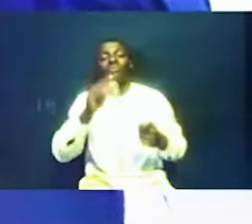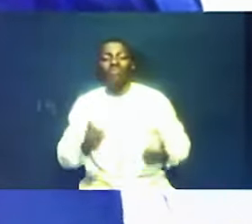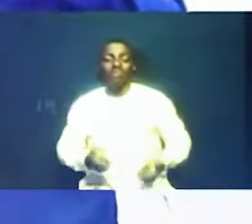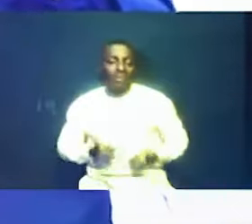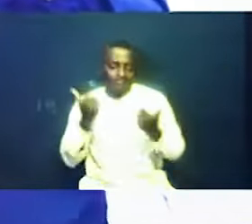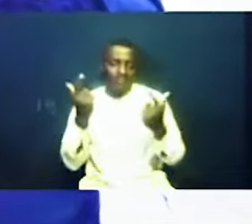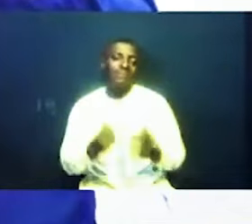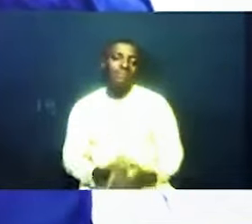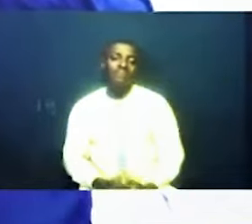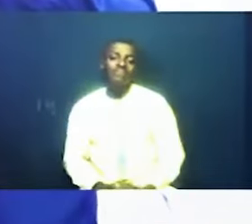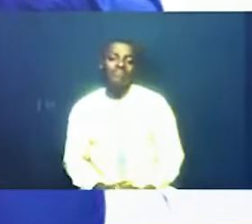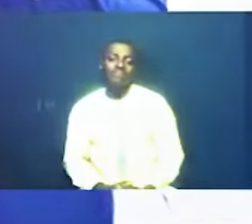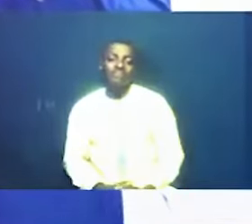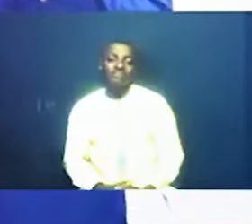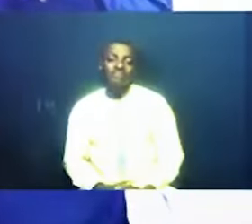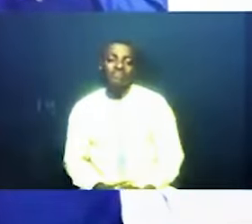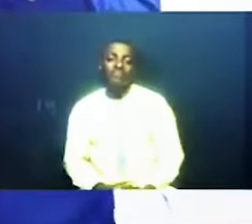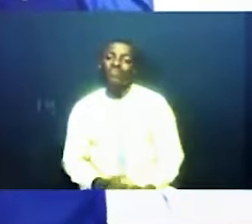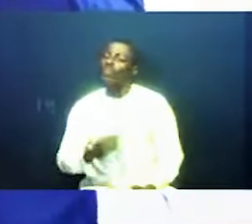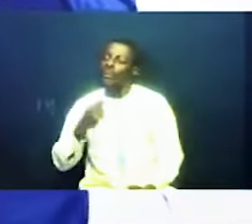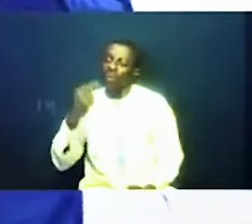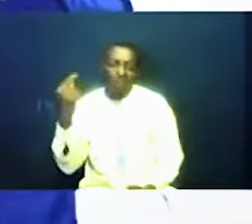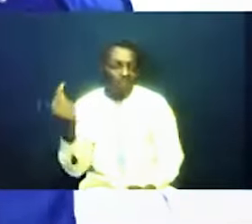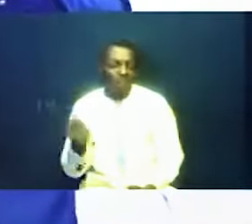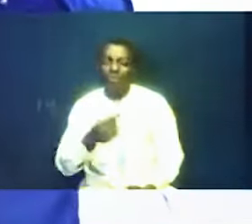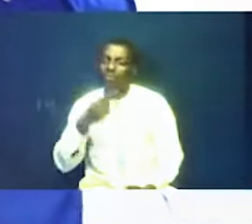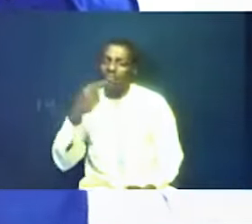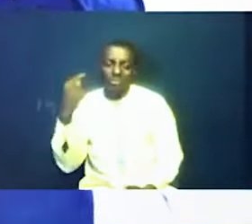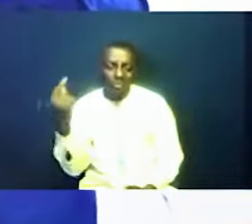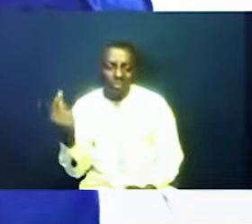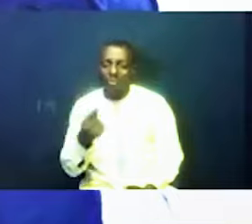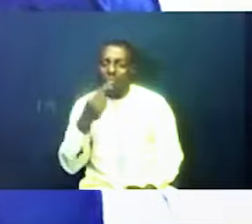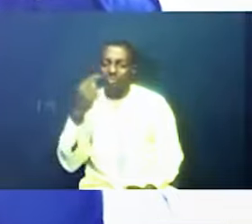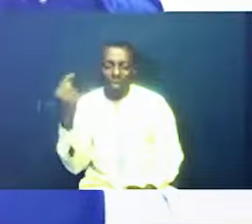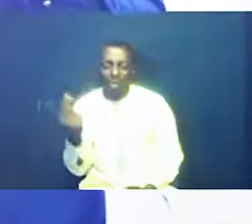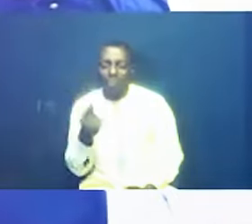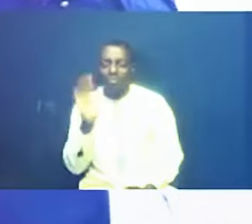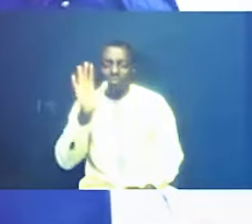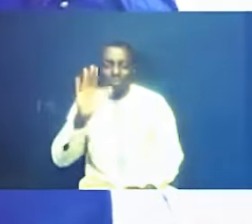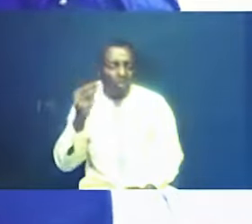aye owura wo wadie. Now always operate from a godly